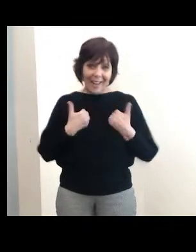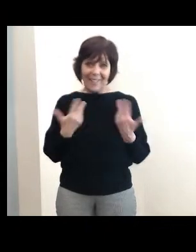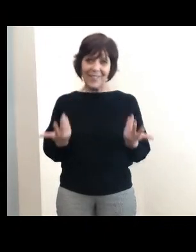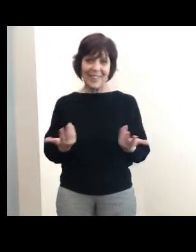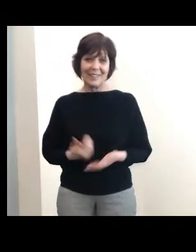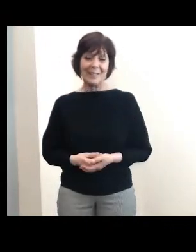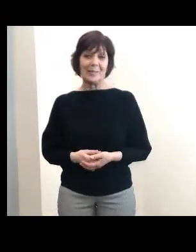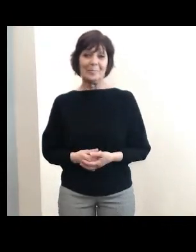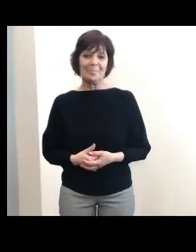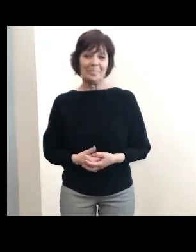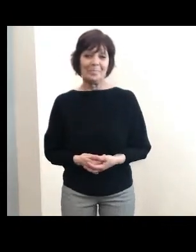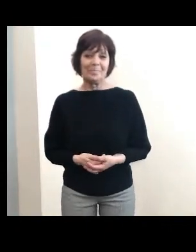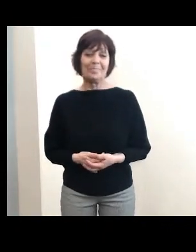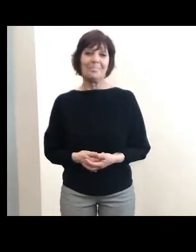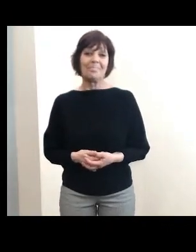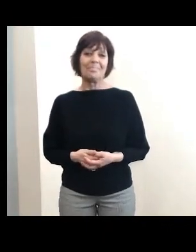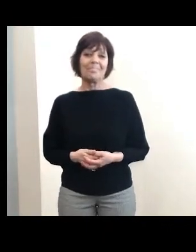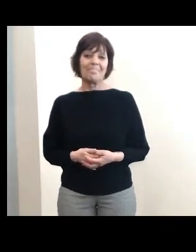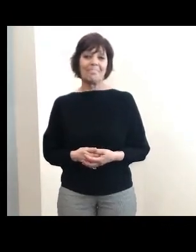yet.